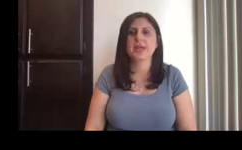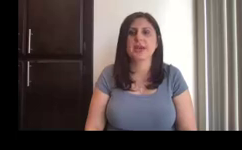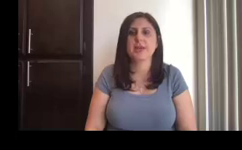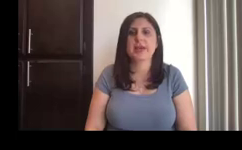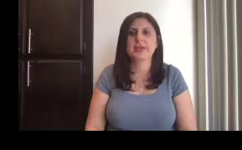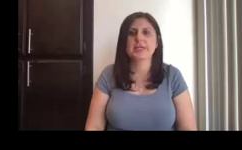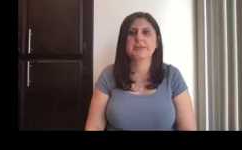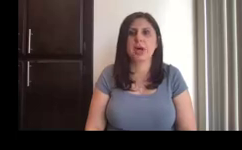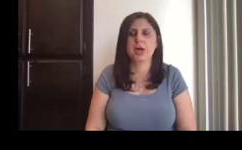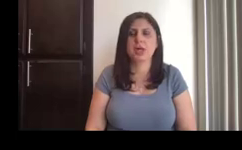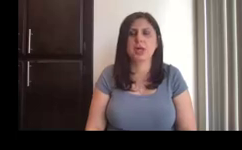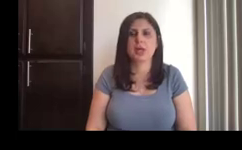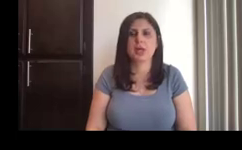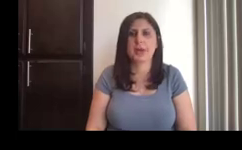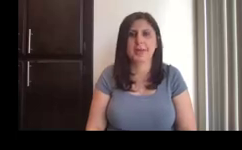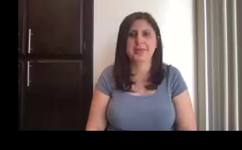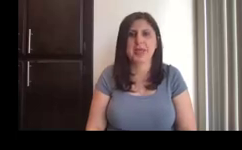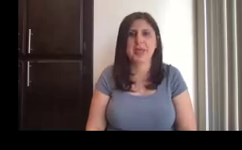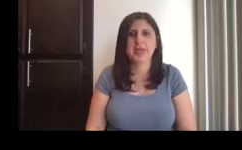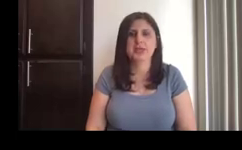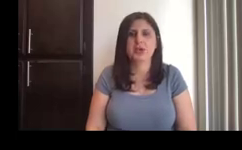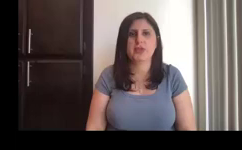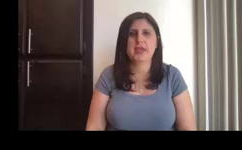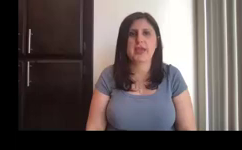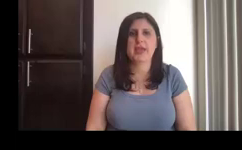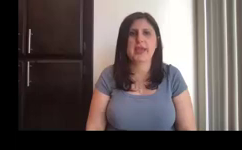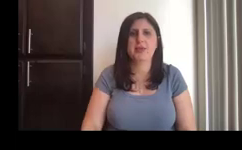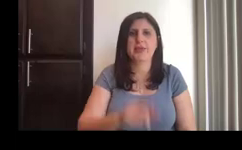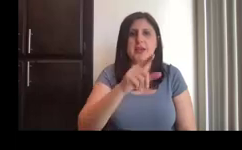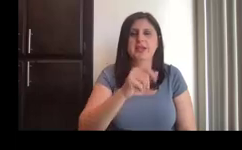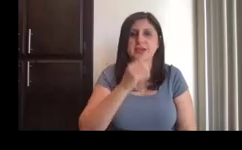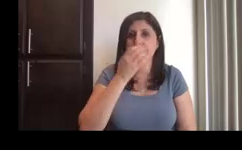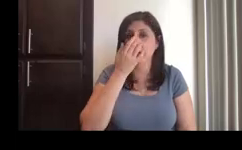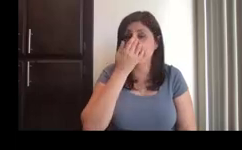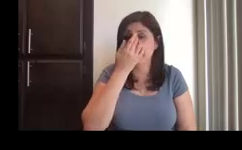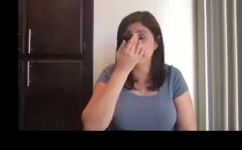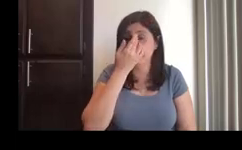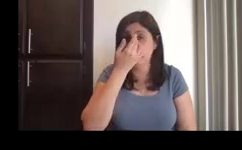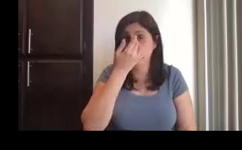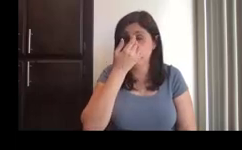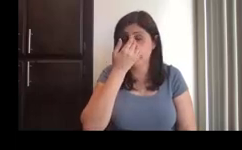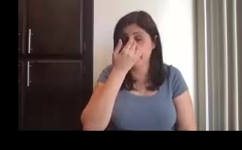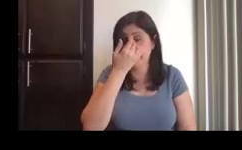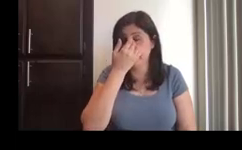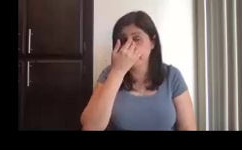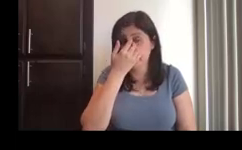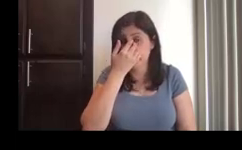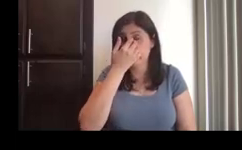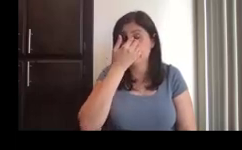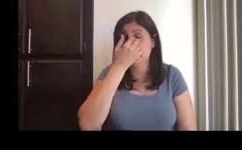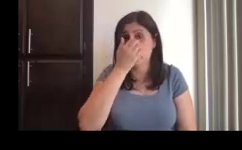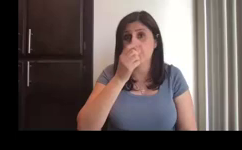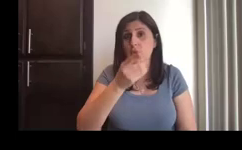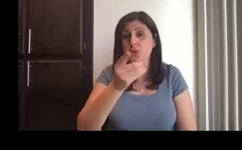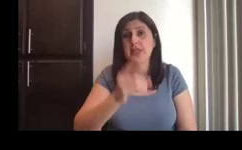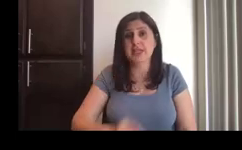Large, medium, and small. Okay. So the NM right there that you see, non-manual markers, non-manual